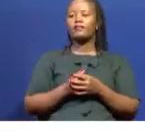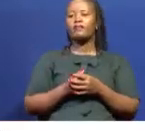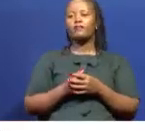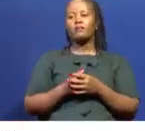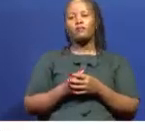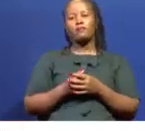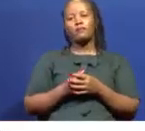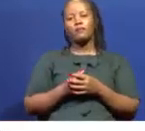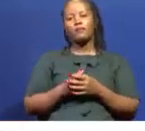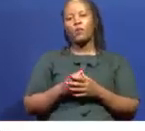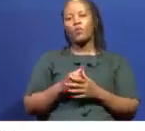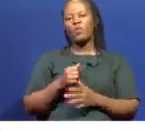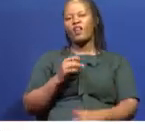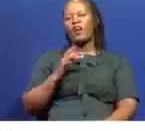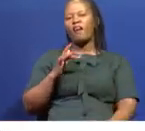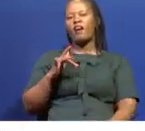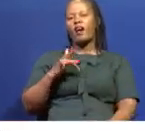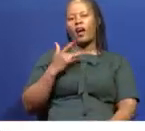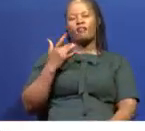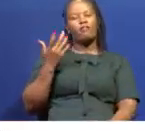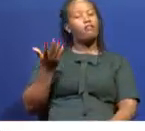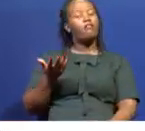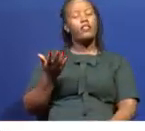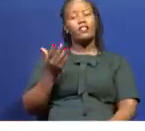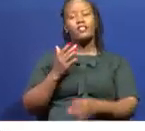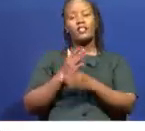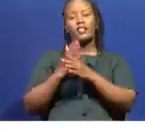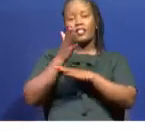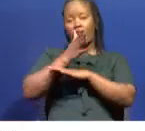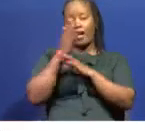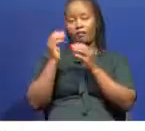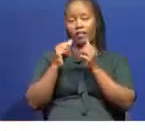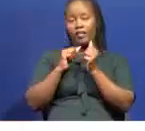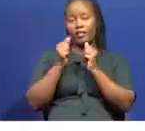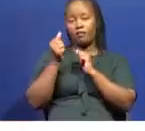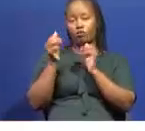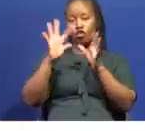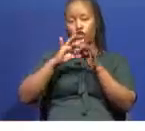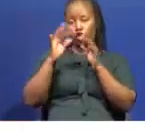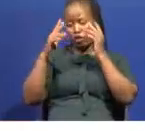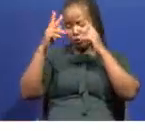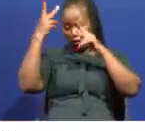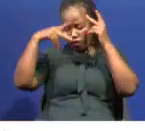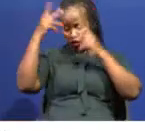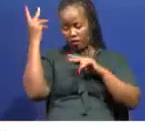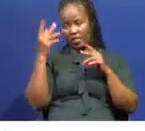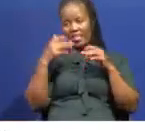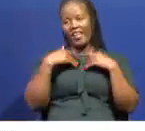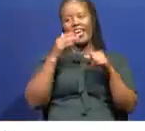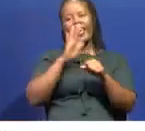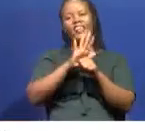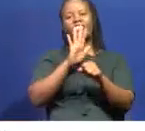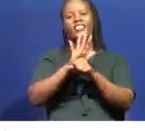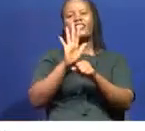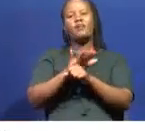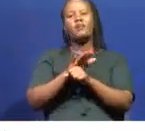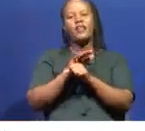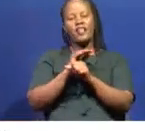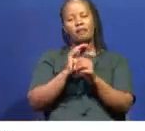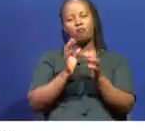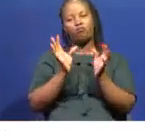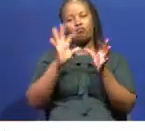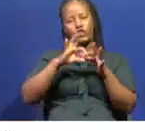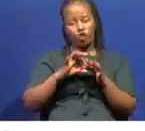I feel already just me, like after I turned professional, we had so many golfers now turning professional. So I